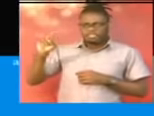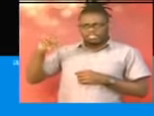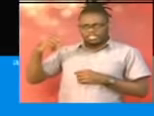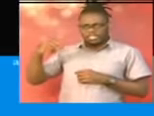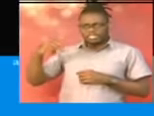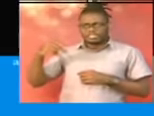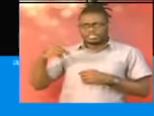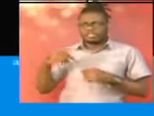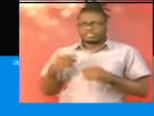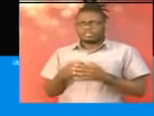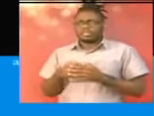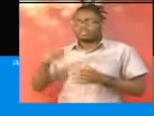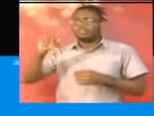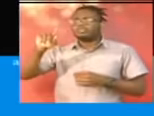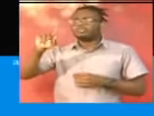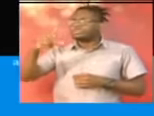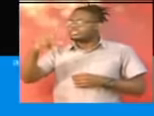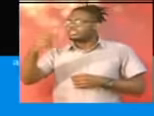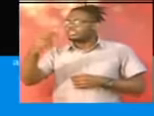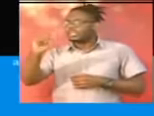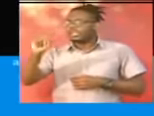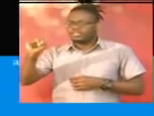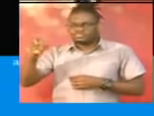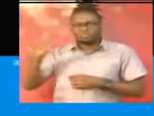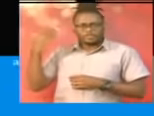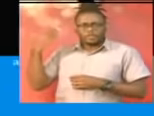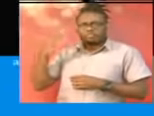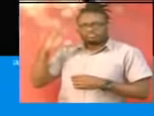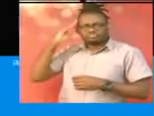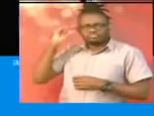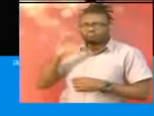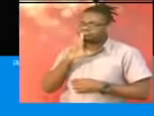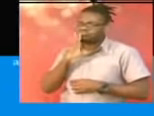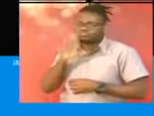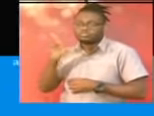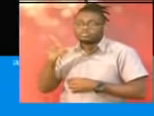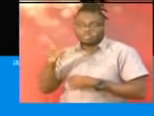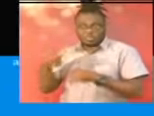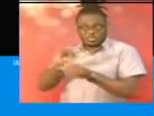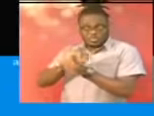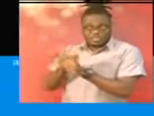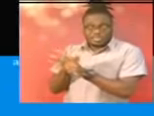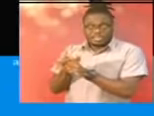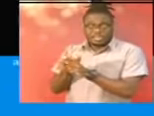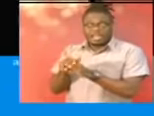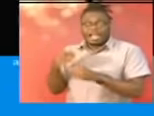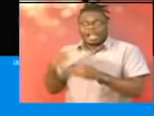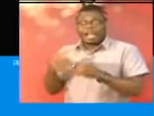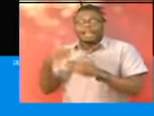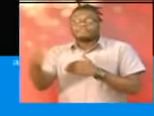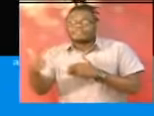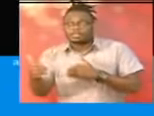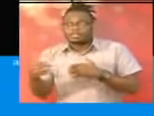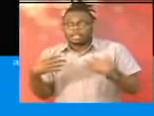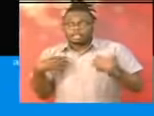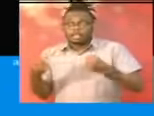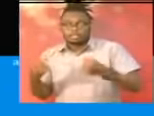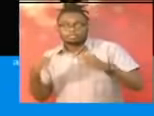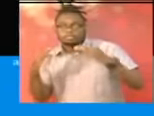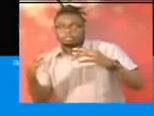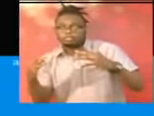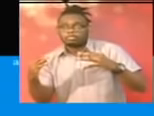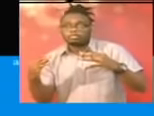had COVID-19 say that they have difficulty in breathing still, after months. Do you think that you are back to